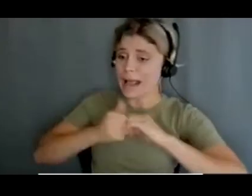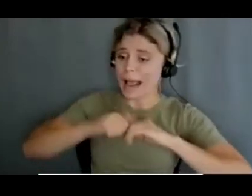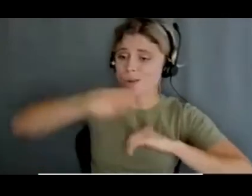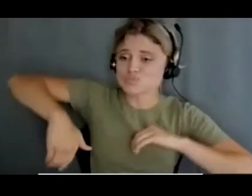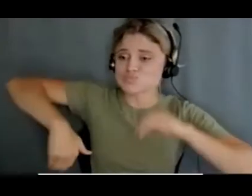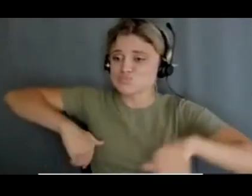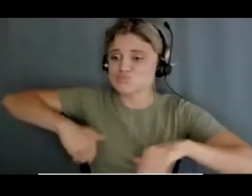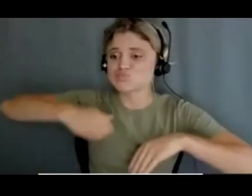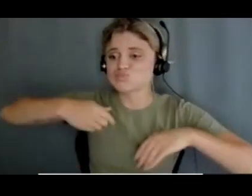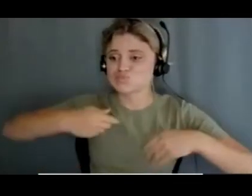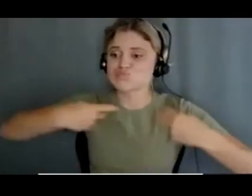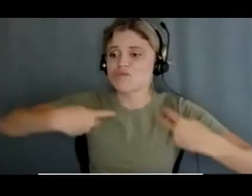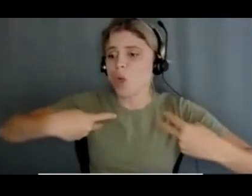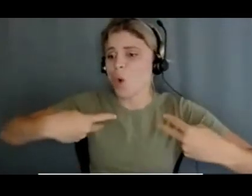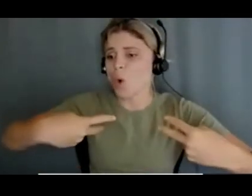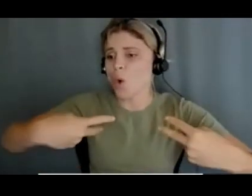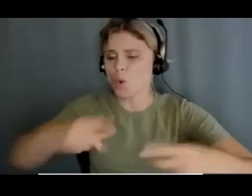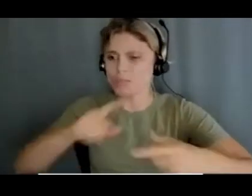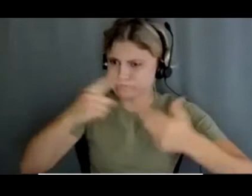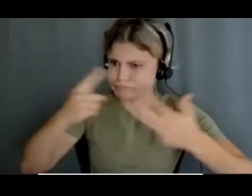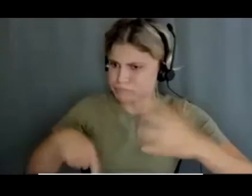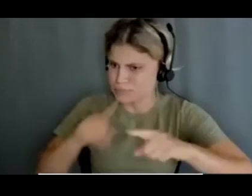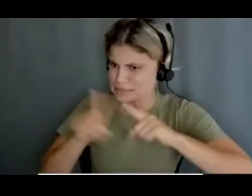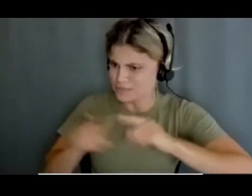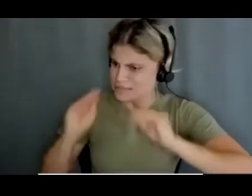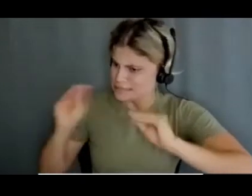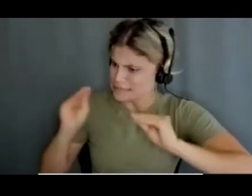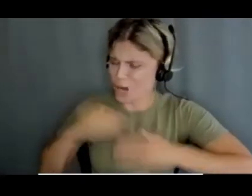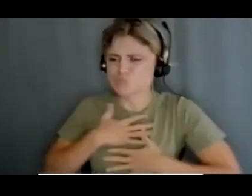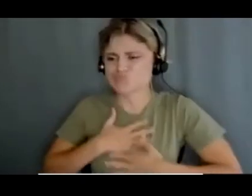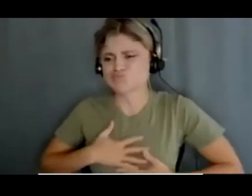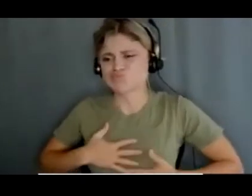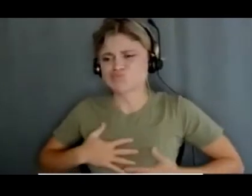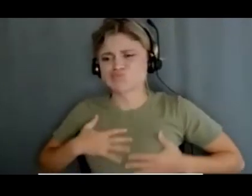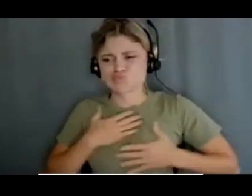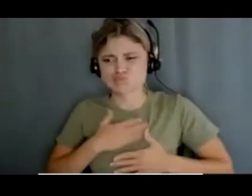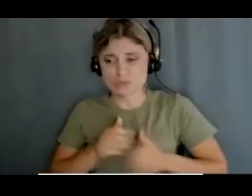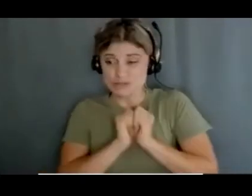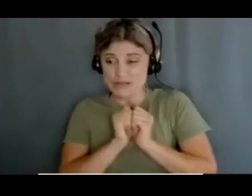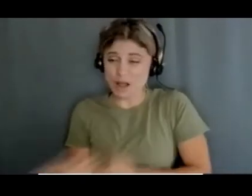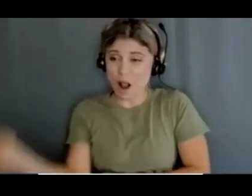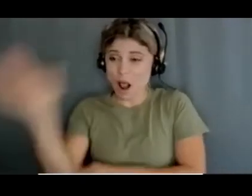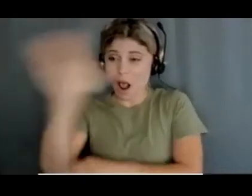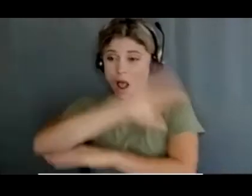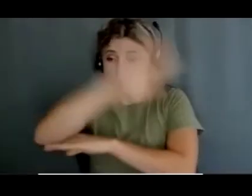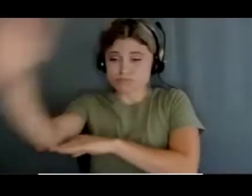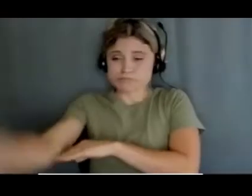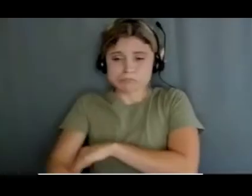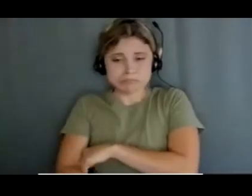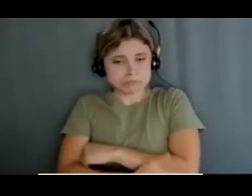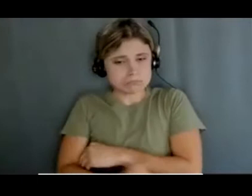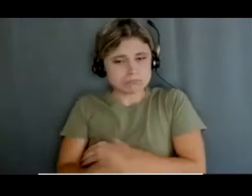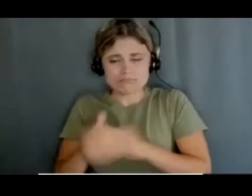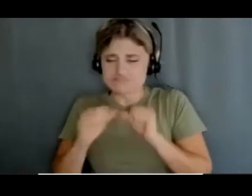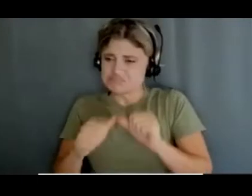They had a wonderful time together and played from sunup to sundown, and so it